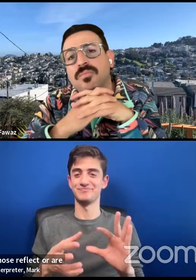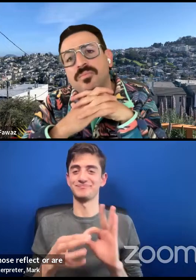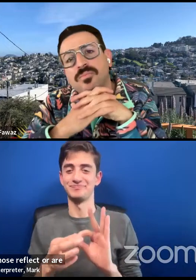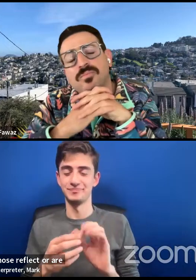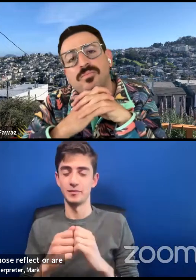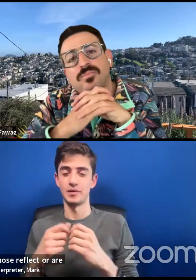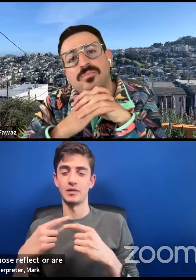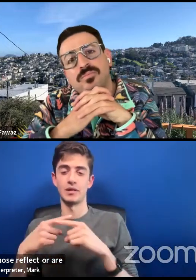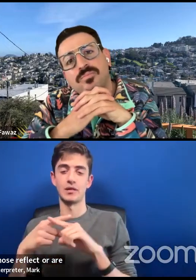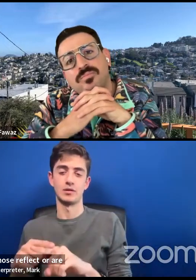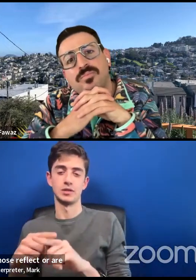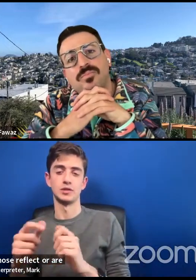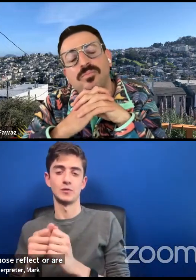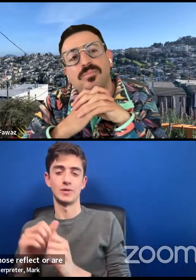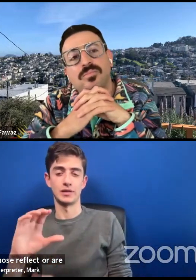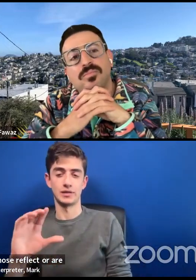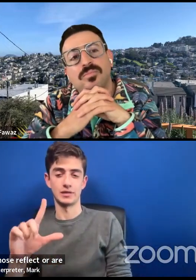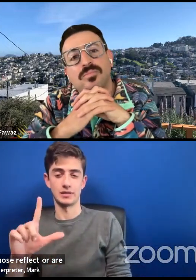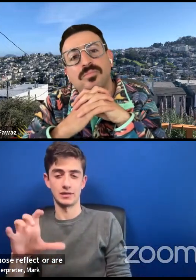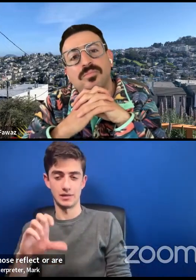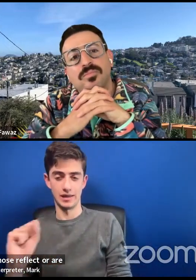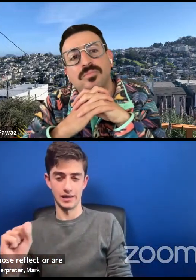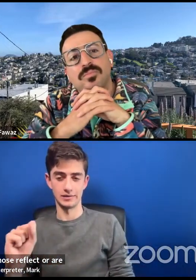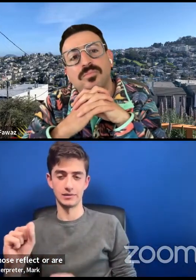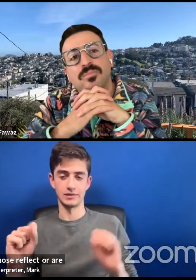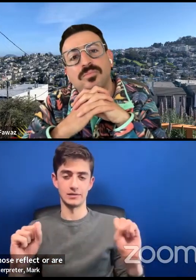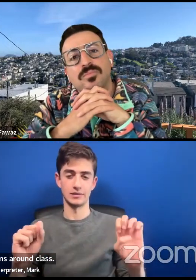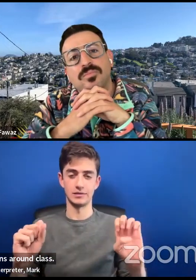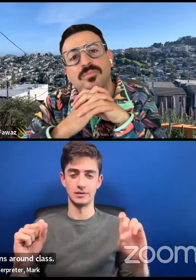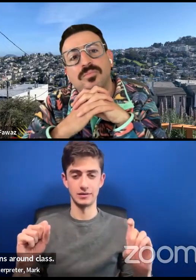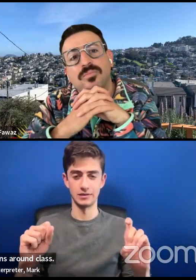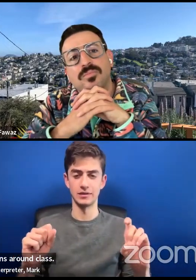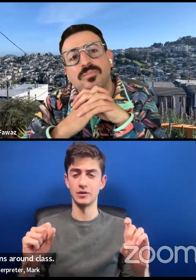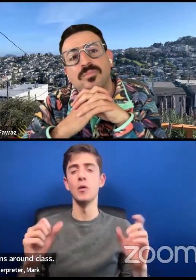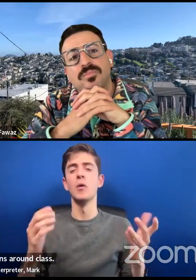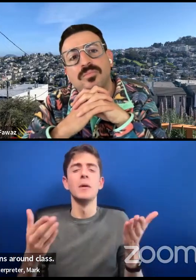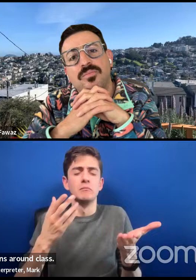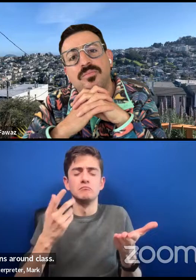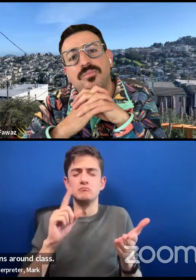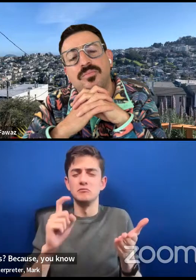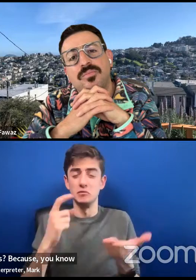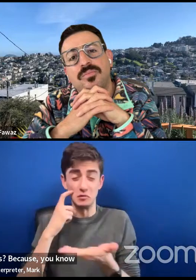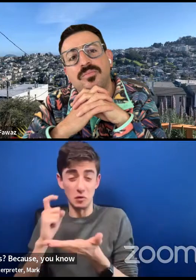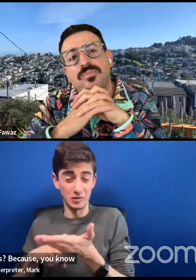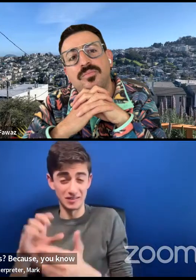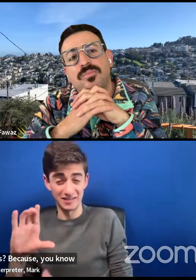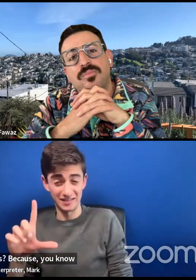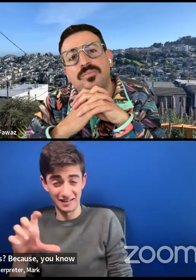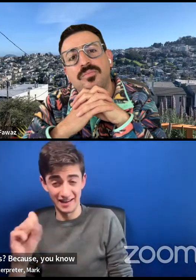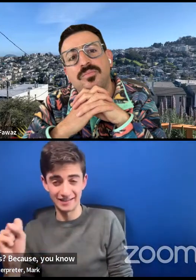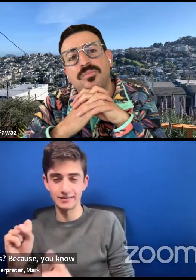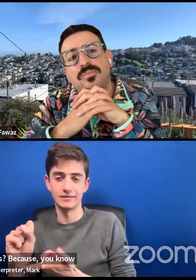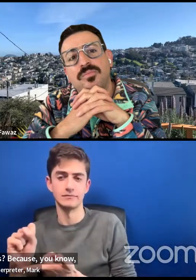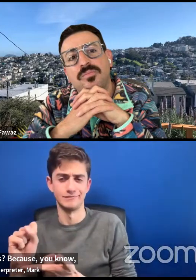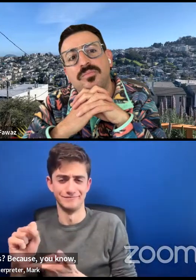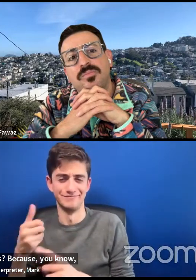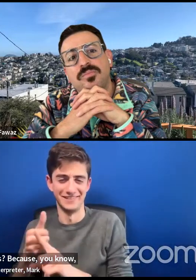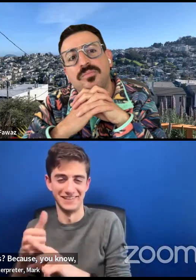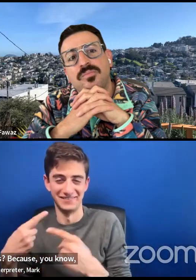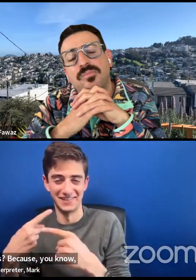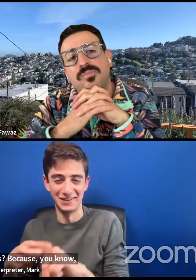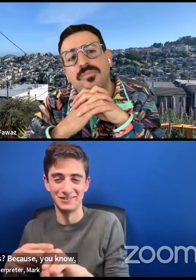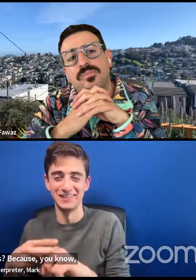around class. Or did you see class contradictions? Because, you know, what is class if not a contradiction? You know,